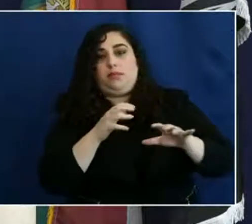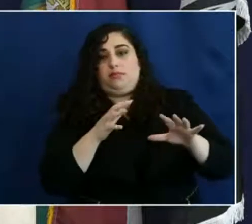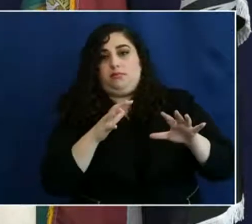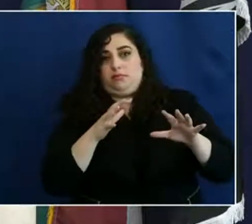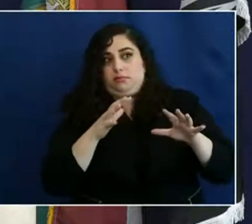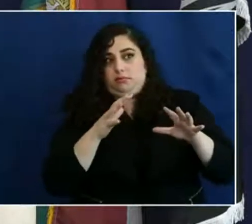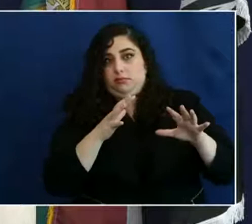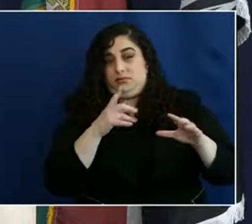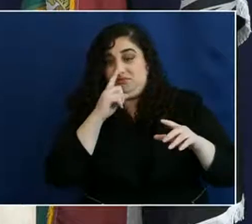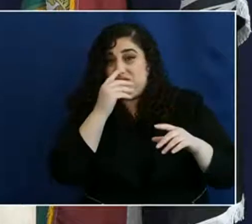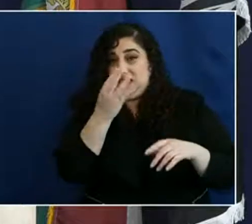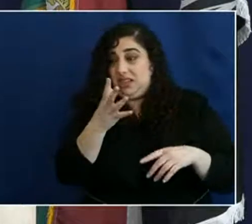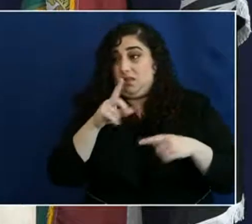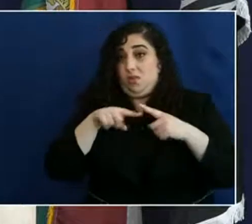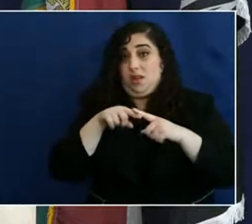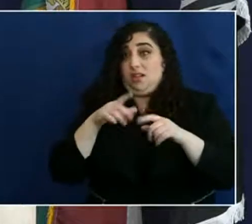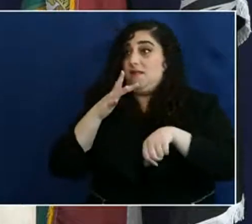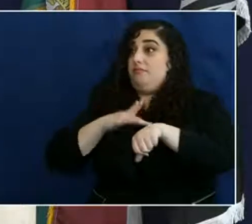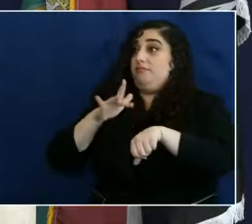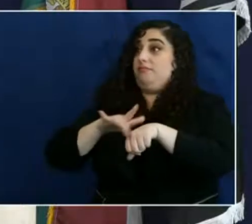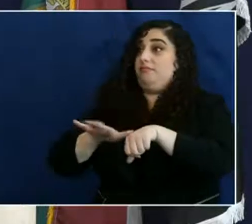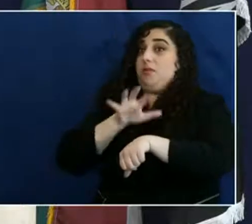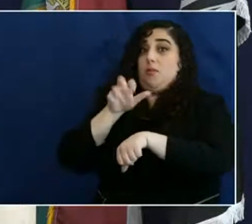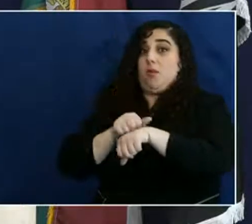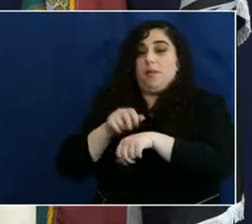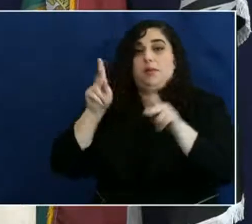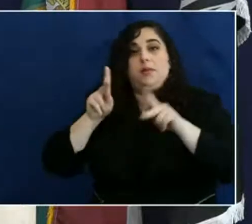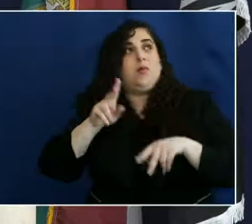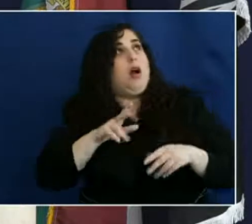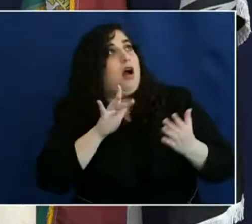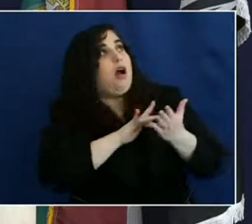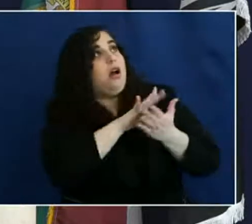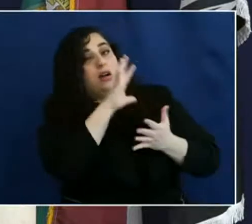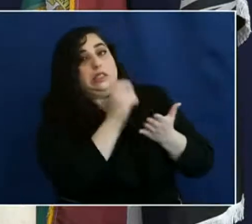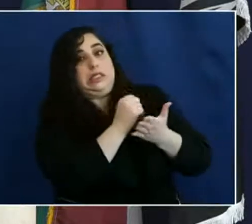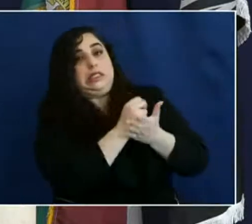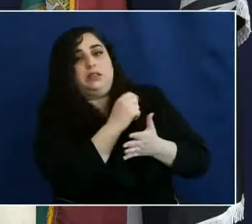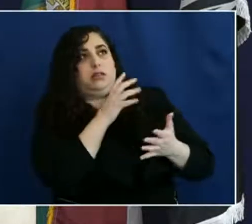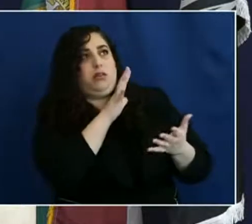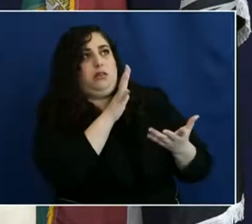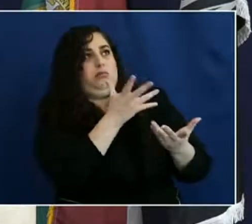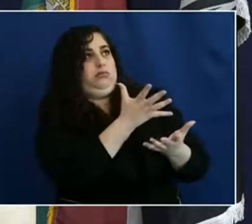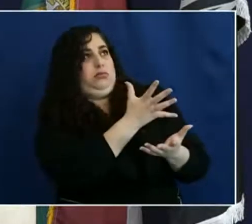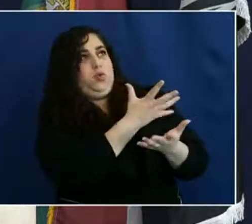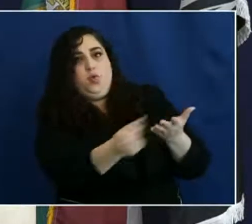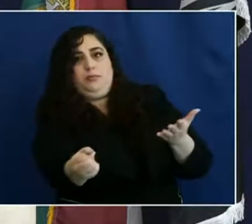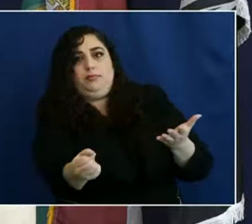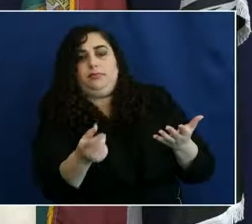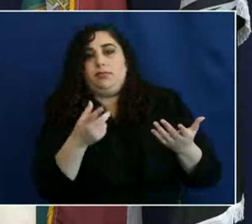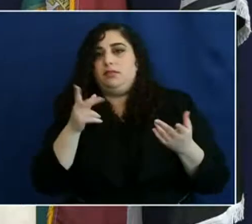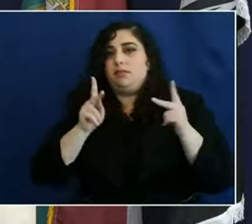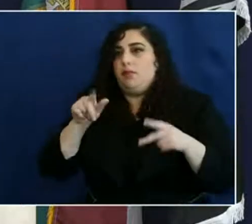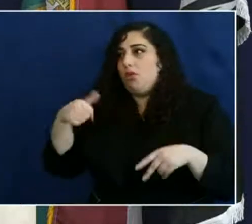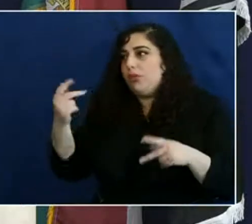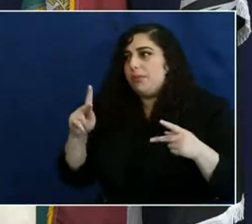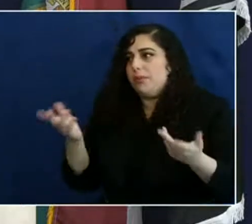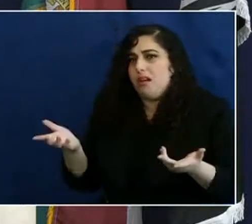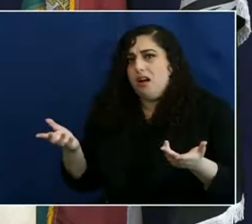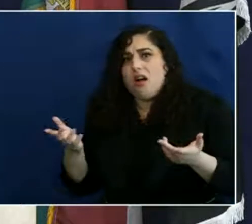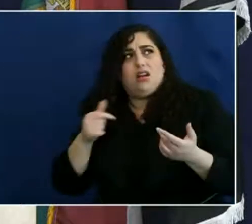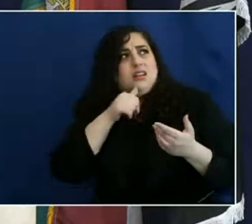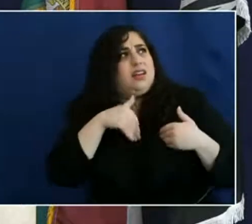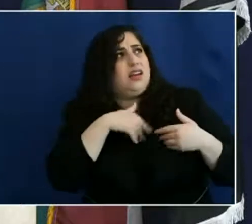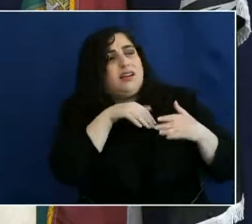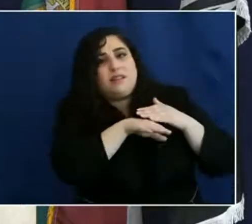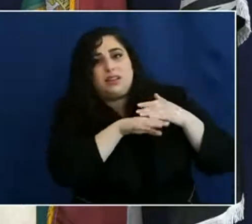when we were doing this, when we first opened to seniors 75 and older, they were all immediately gone. And then there was some slack in the system that allowed